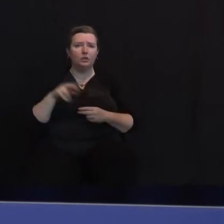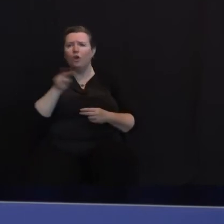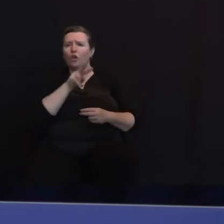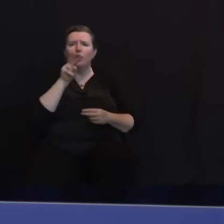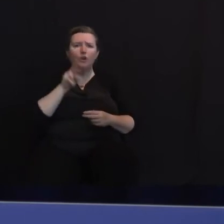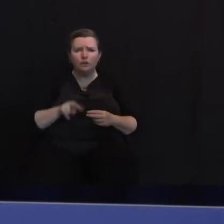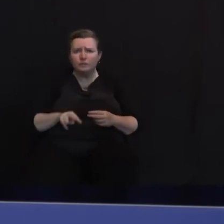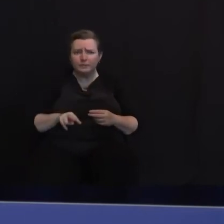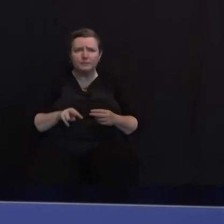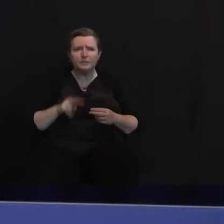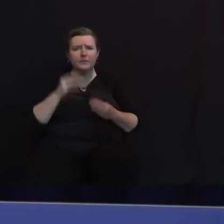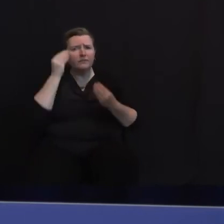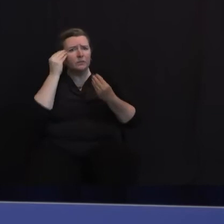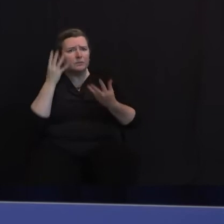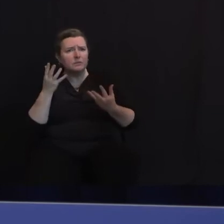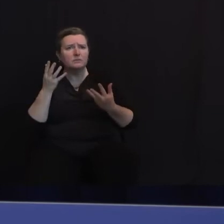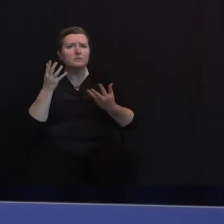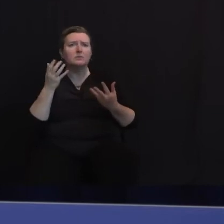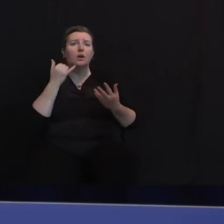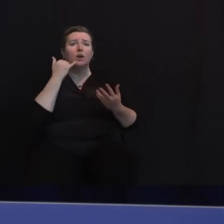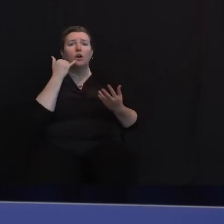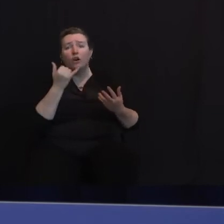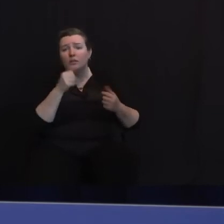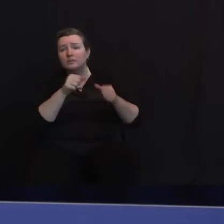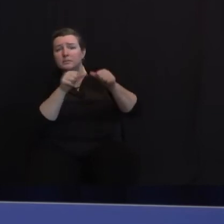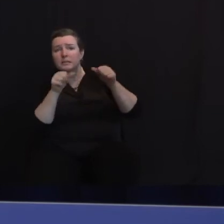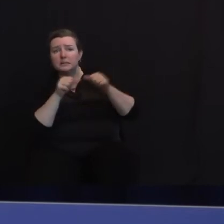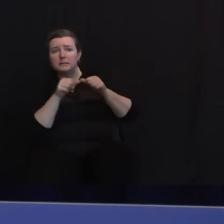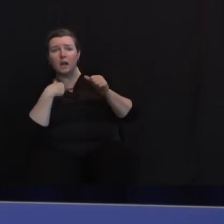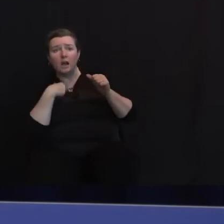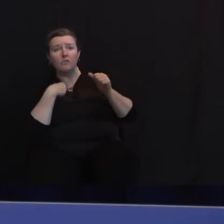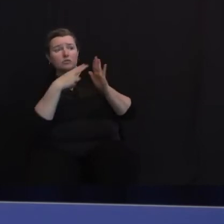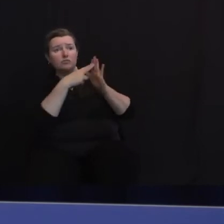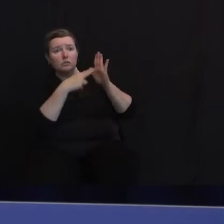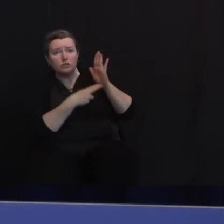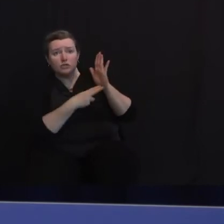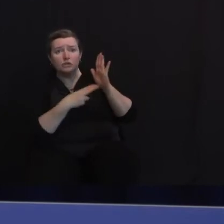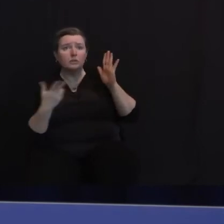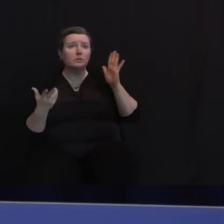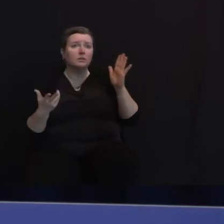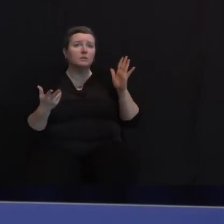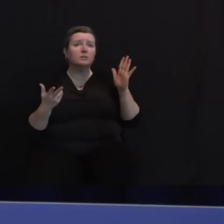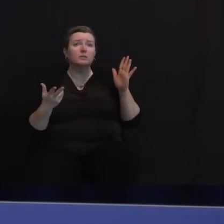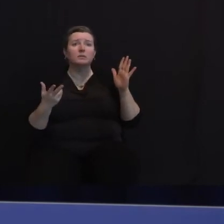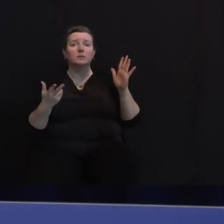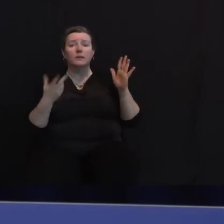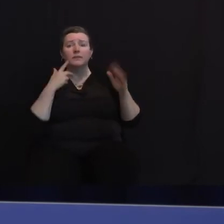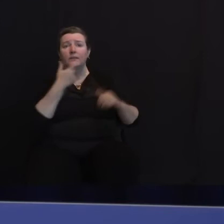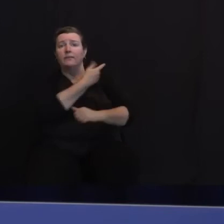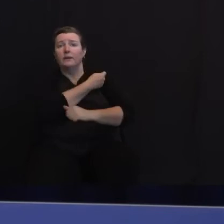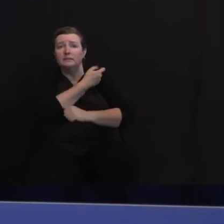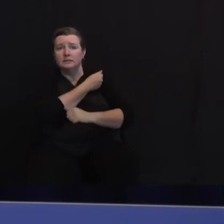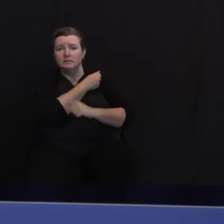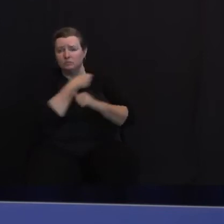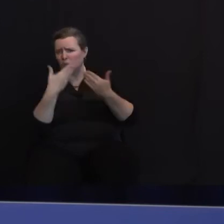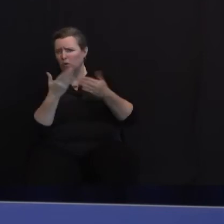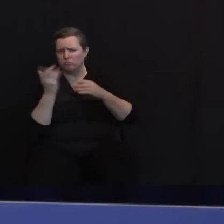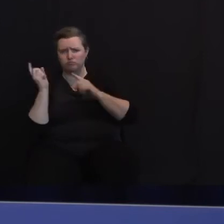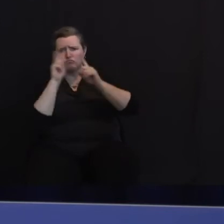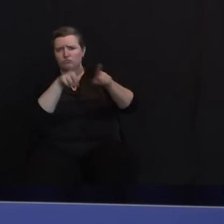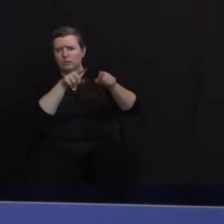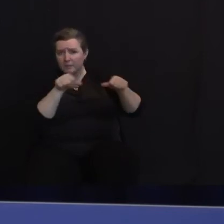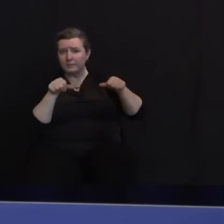Hub and call the individual sites to register at a location near them. I want to remind everyone that